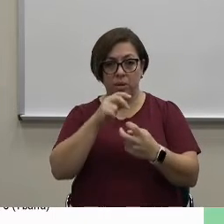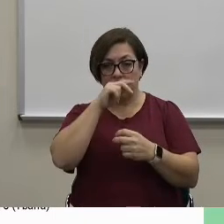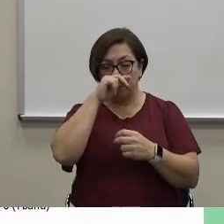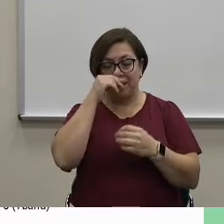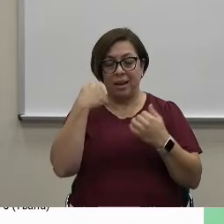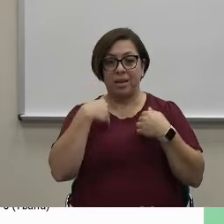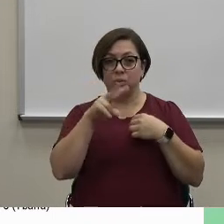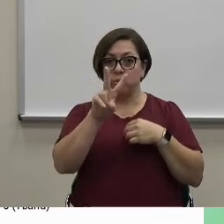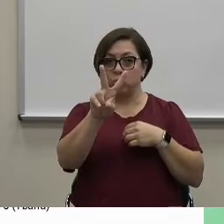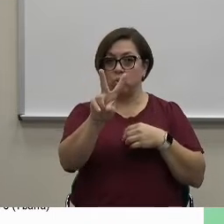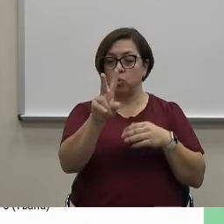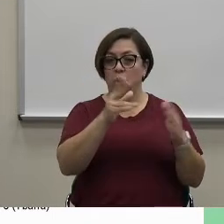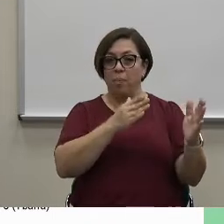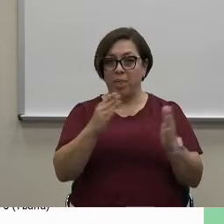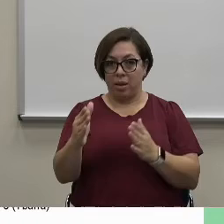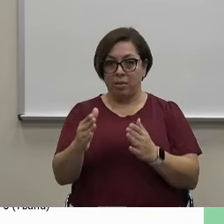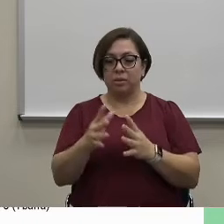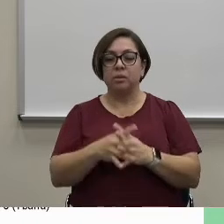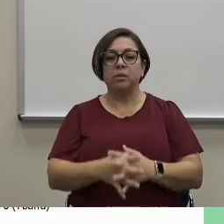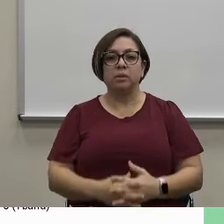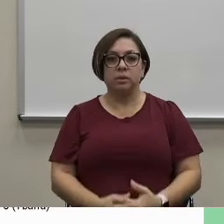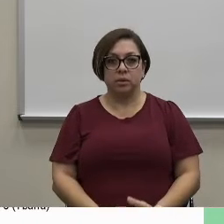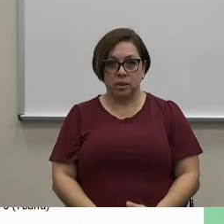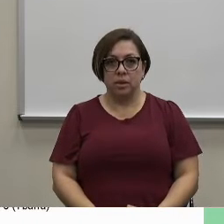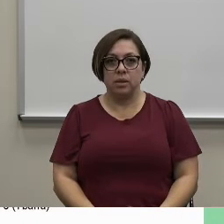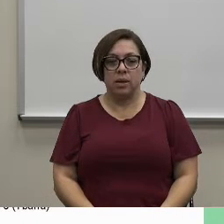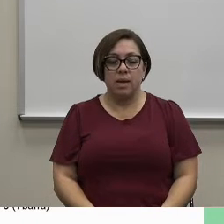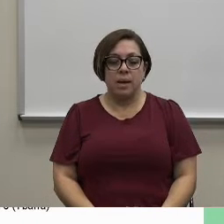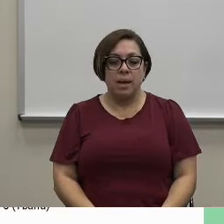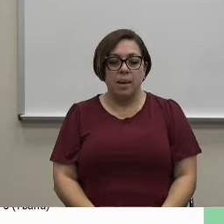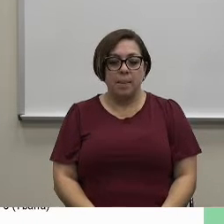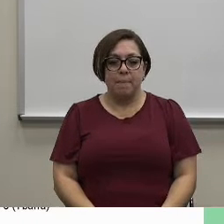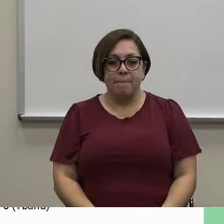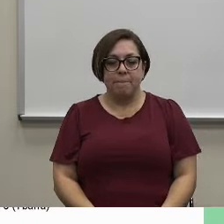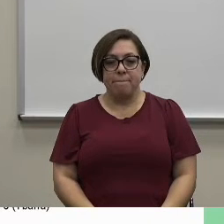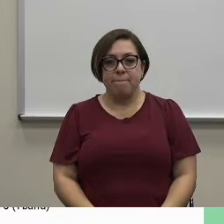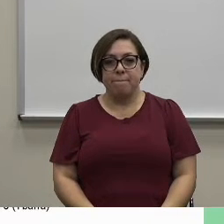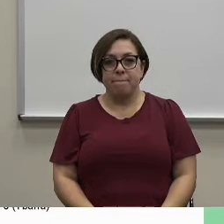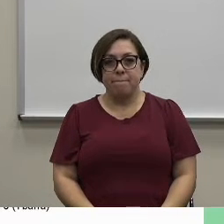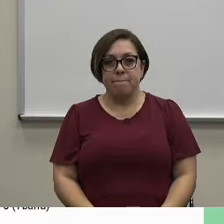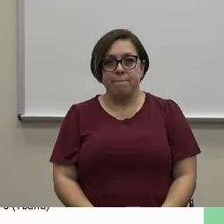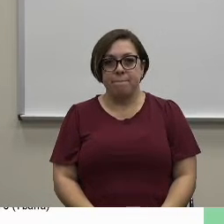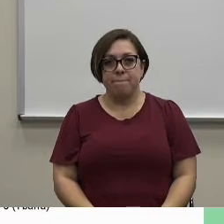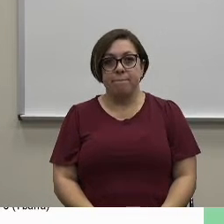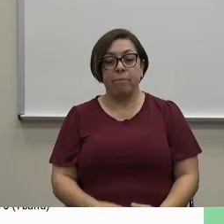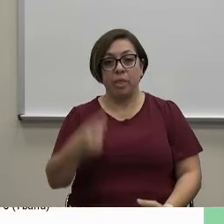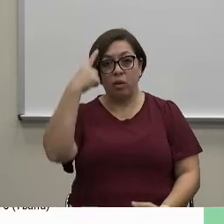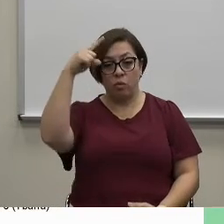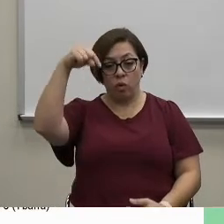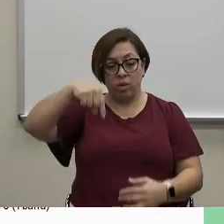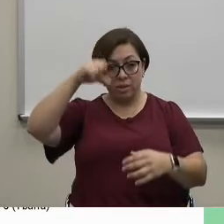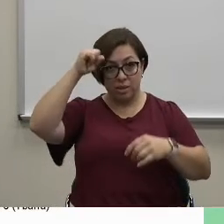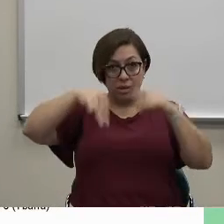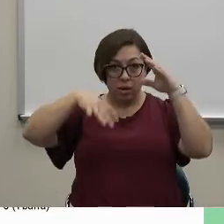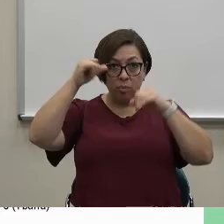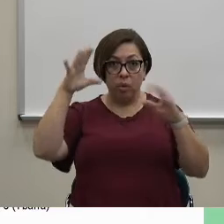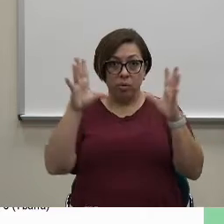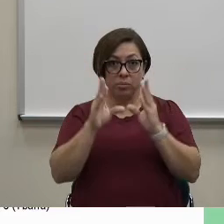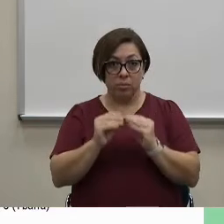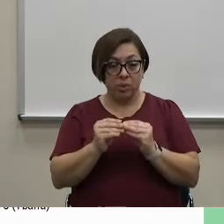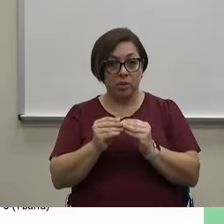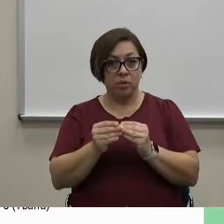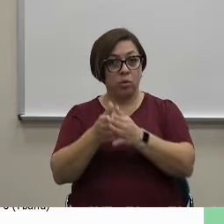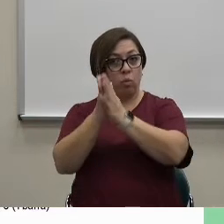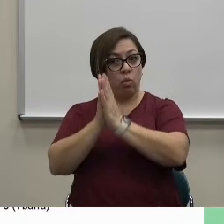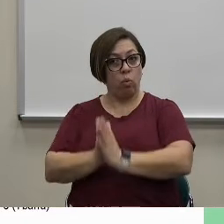together that it is bringing to these public community input meetings in order to solicit input from the